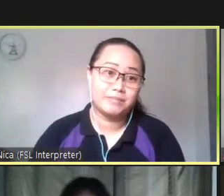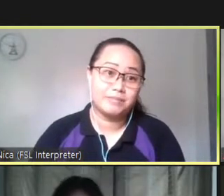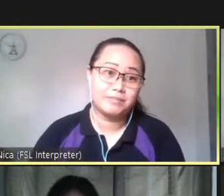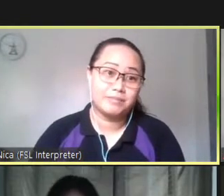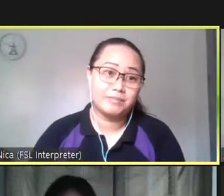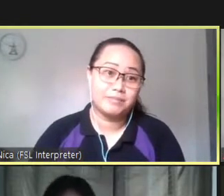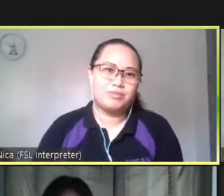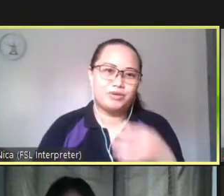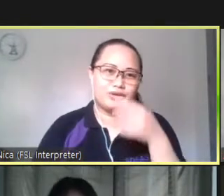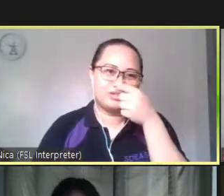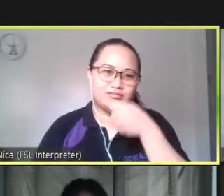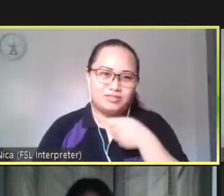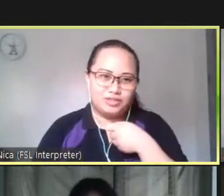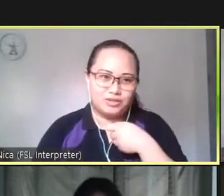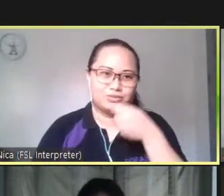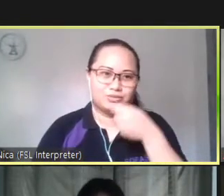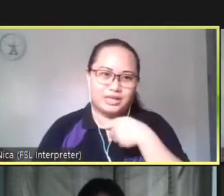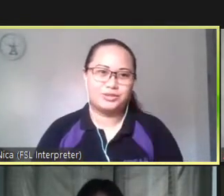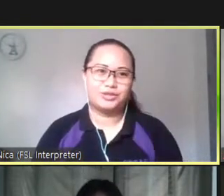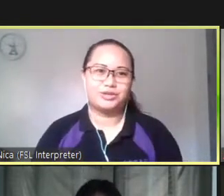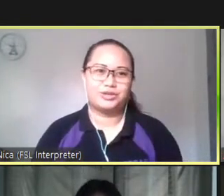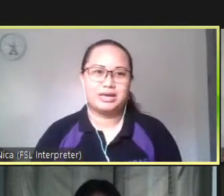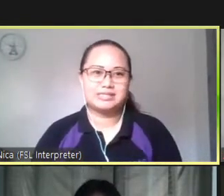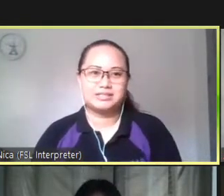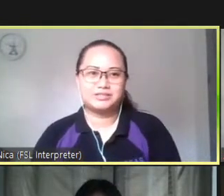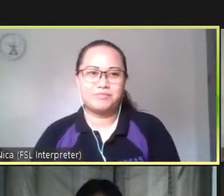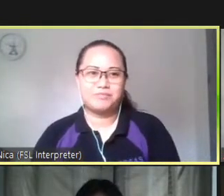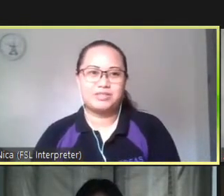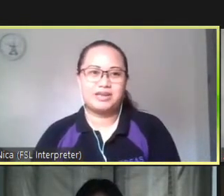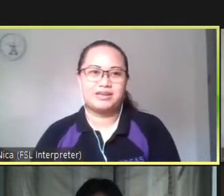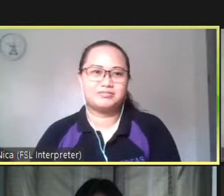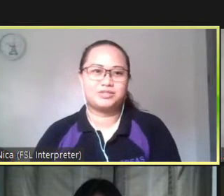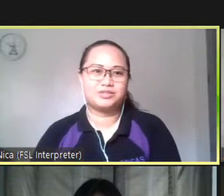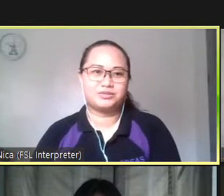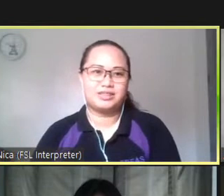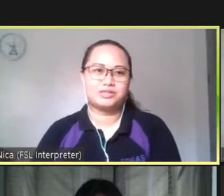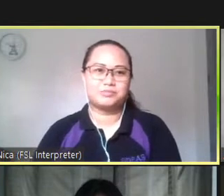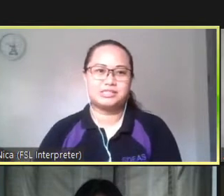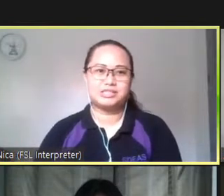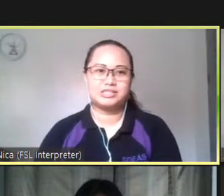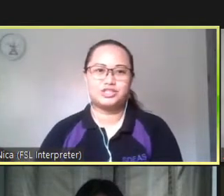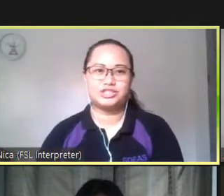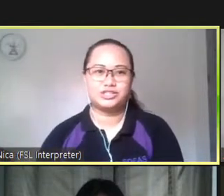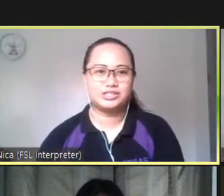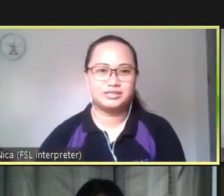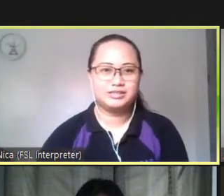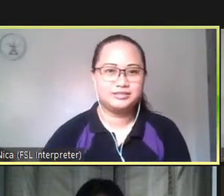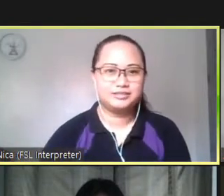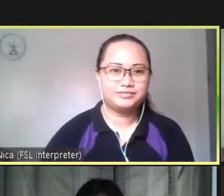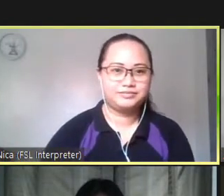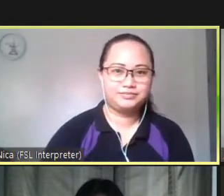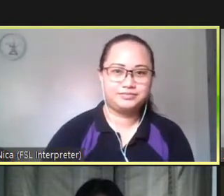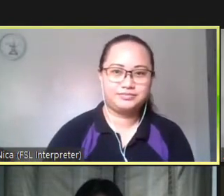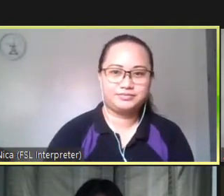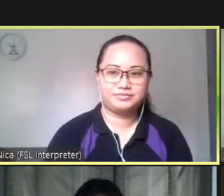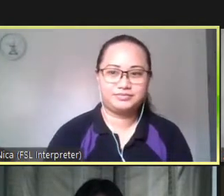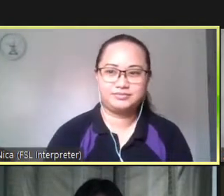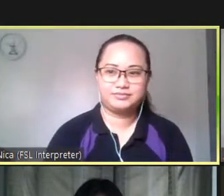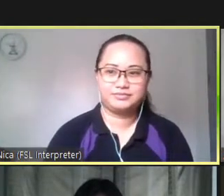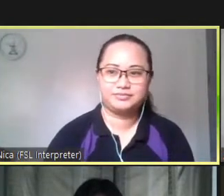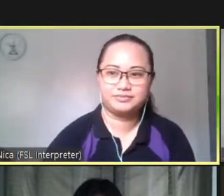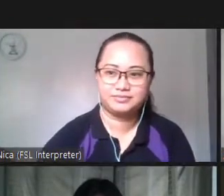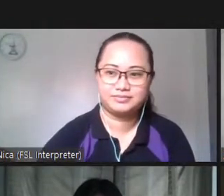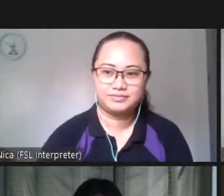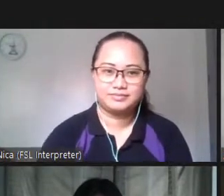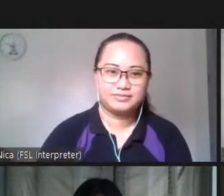So maybe you could, bring down your mask or something. So I think those are my suggestions. Okay. Thank you